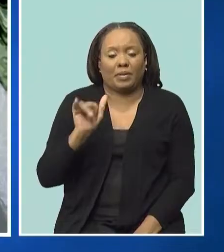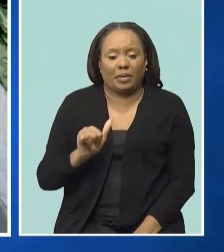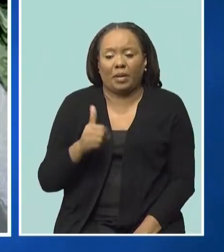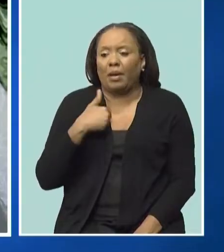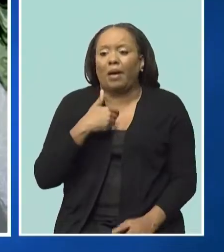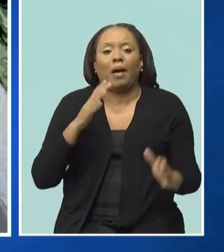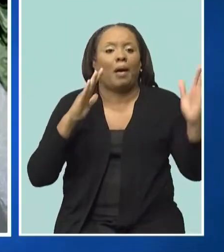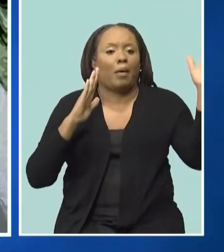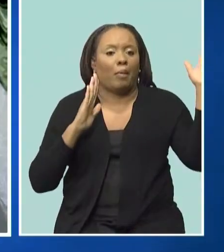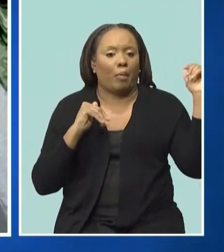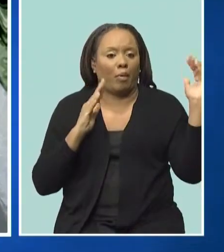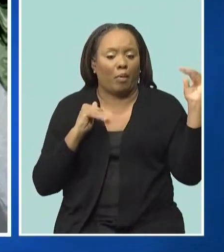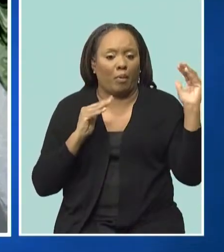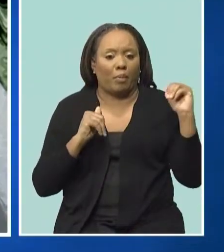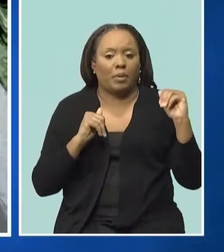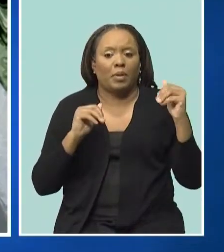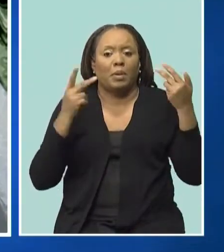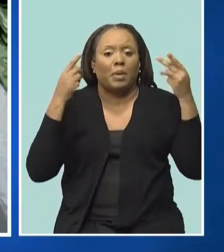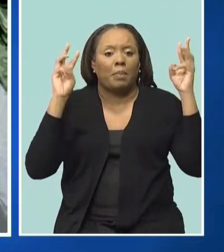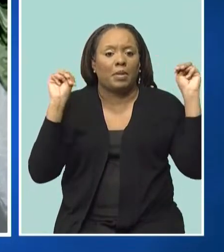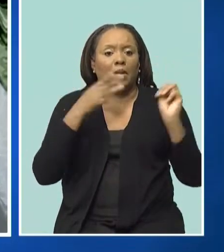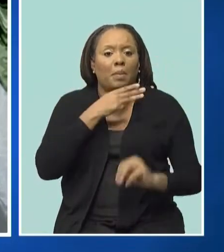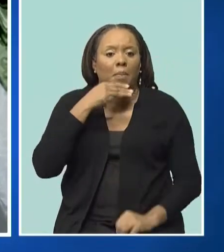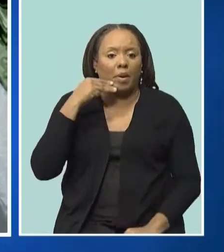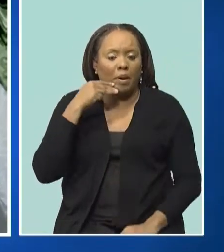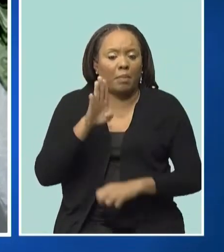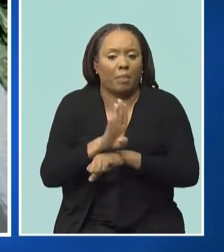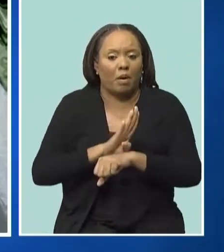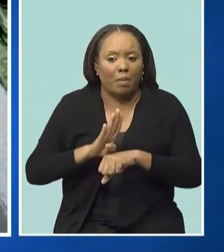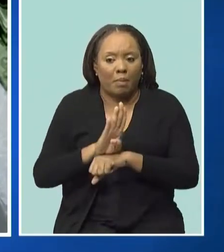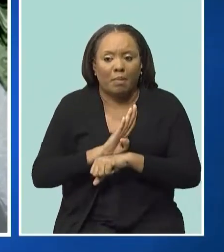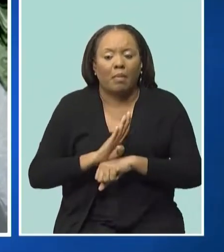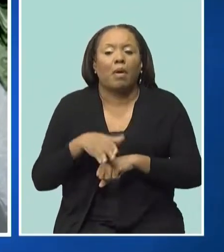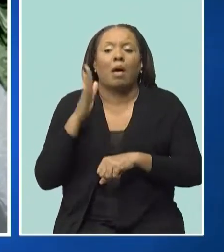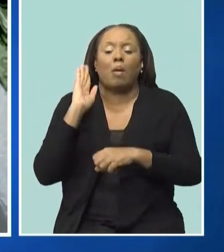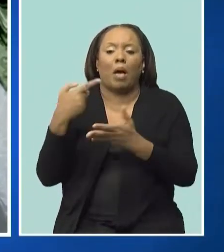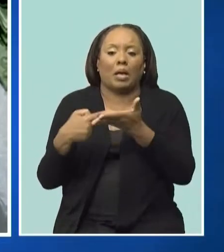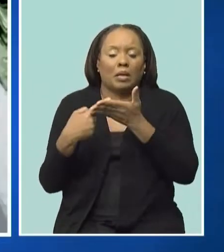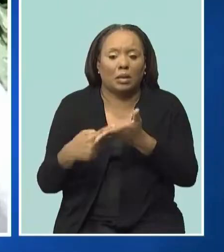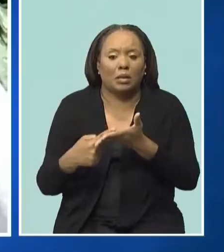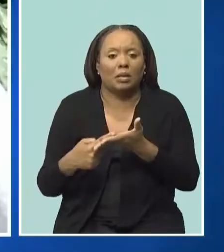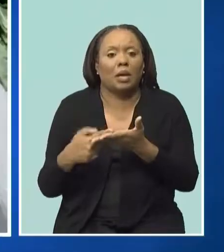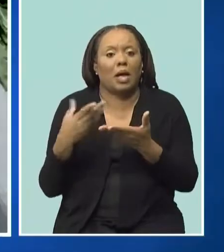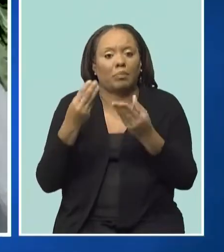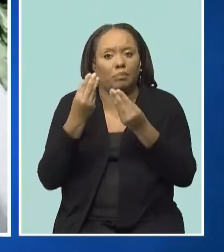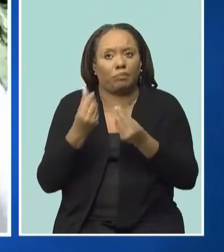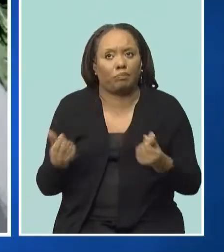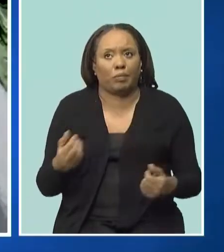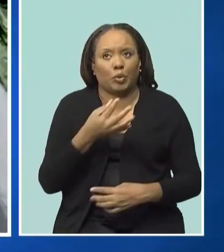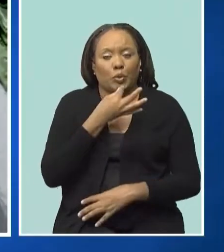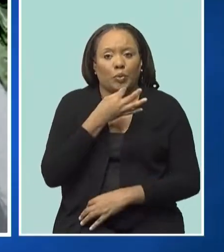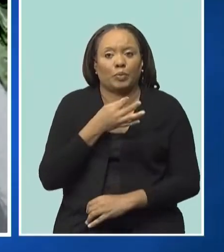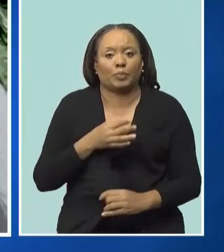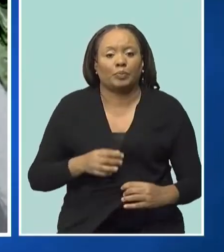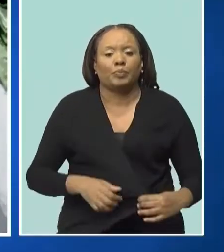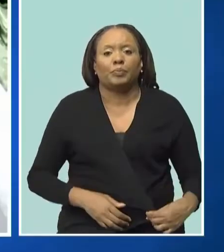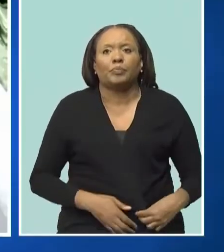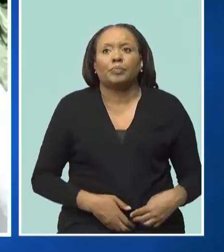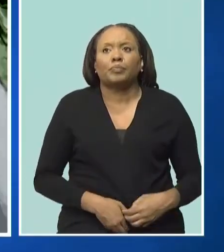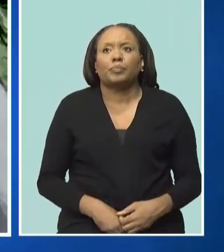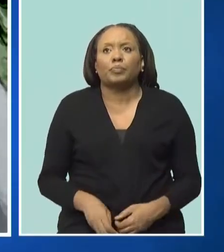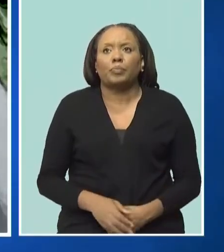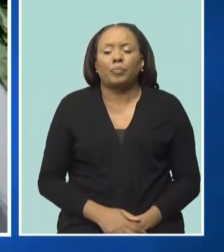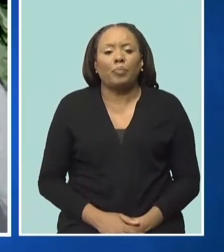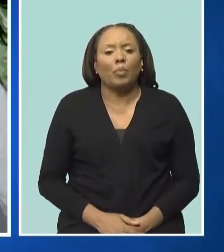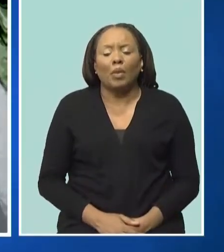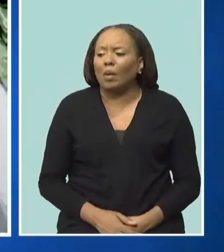meet with ATFA and have an amicable situation before it meets thus far. So, what form do you see the protest